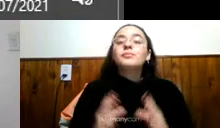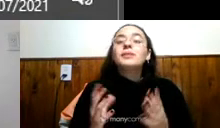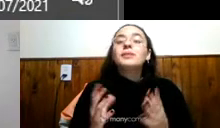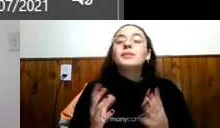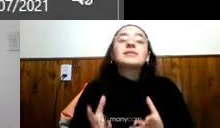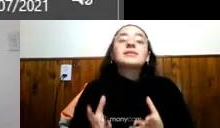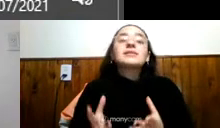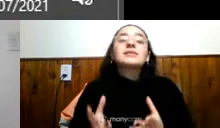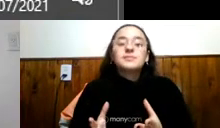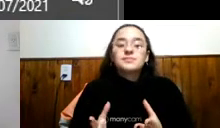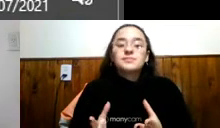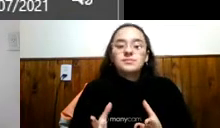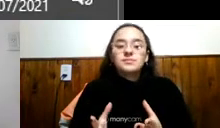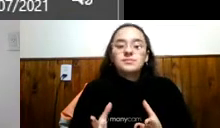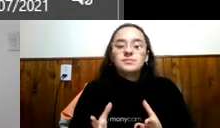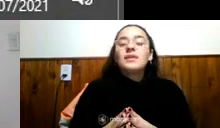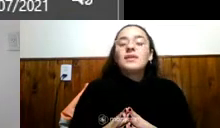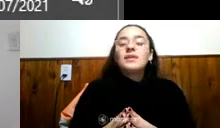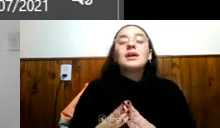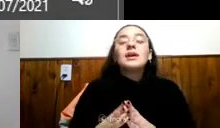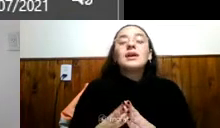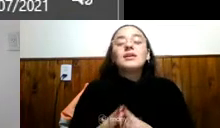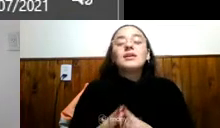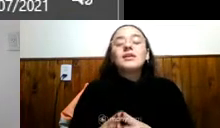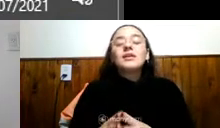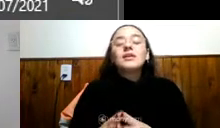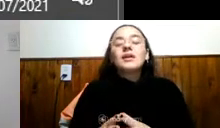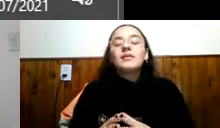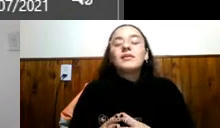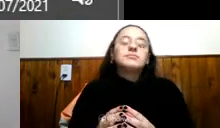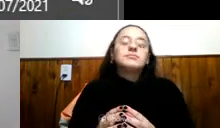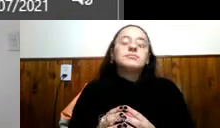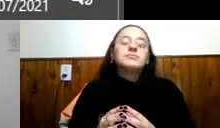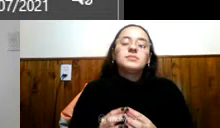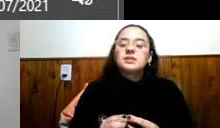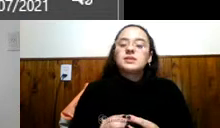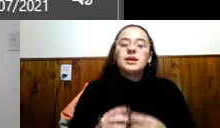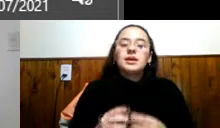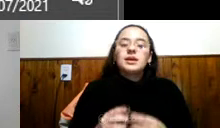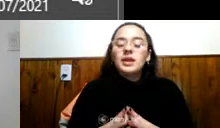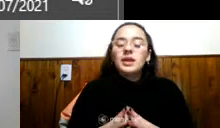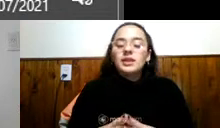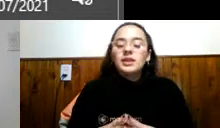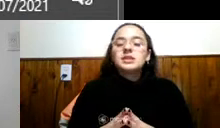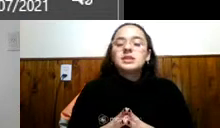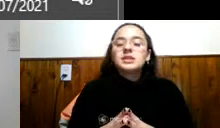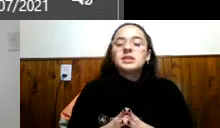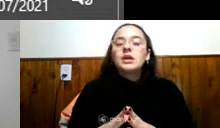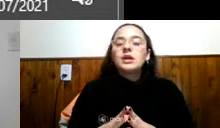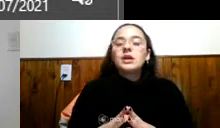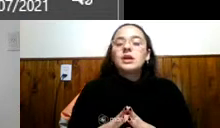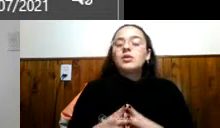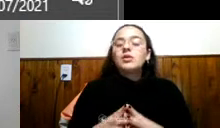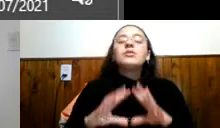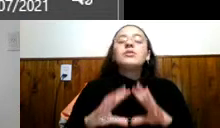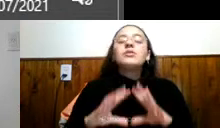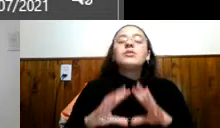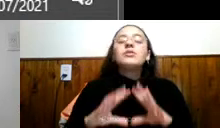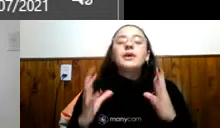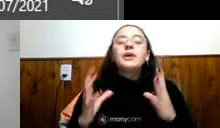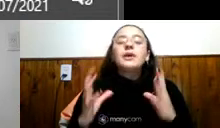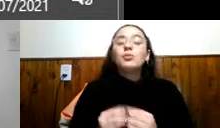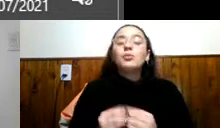bricks, but in Canada is an example. They bricks all the houses in tires